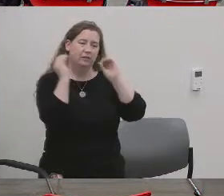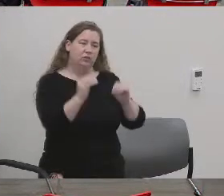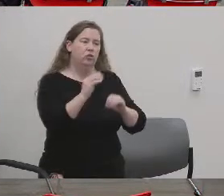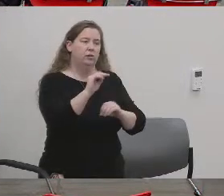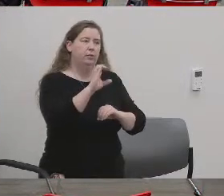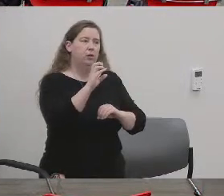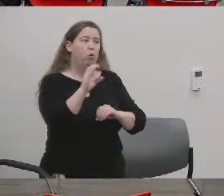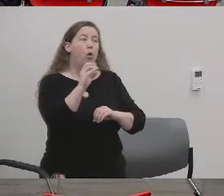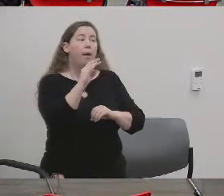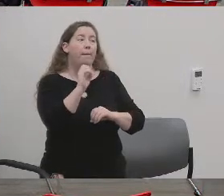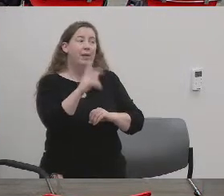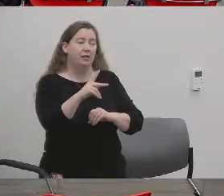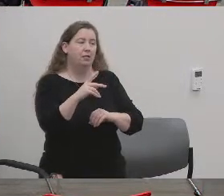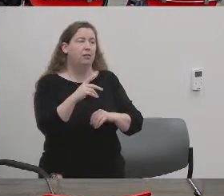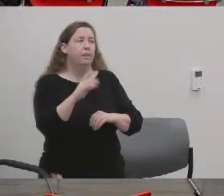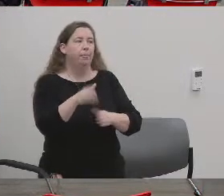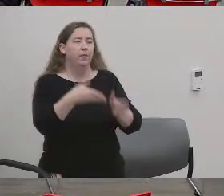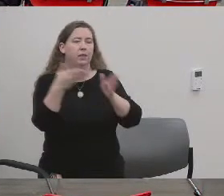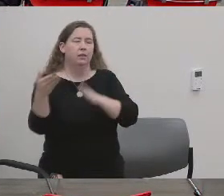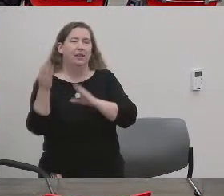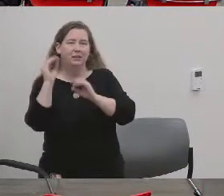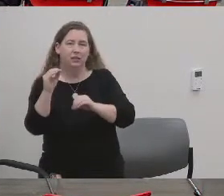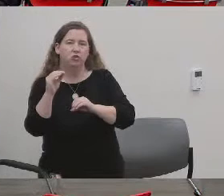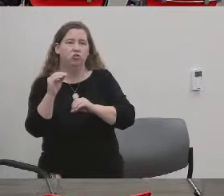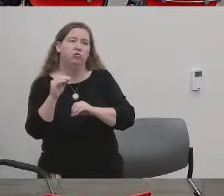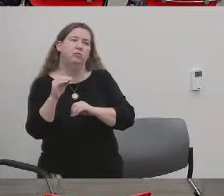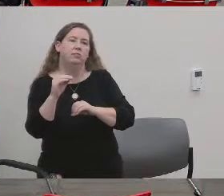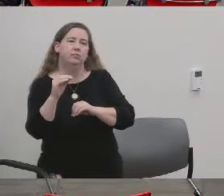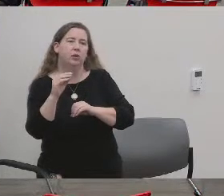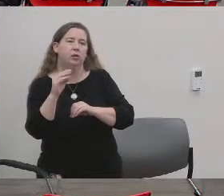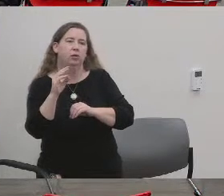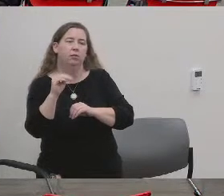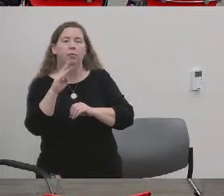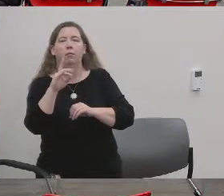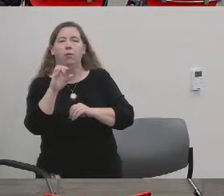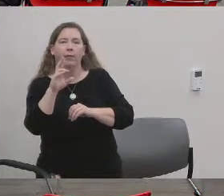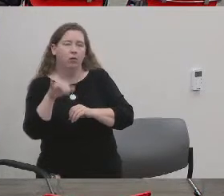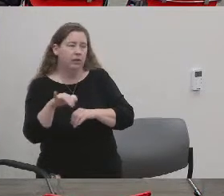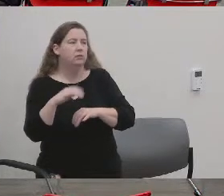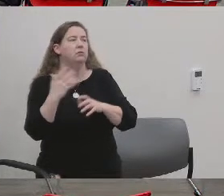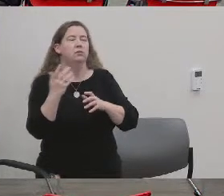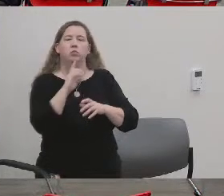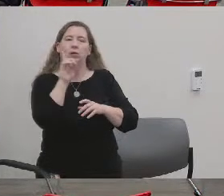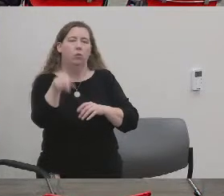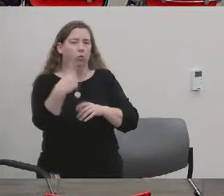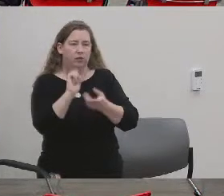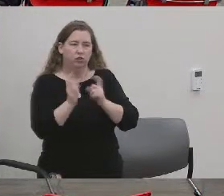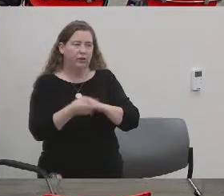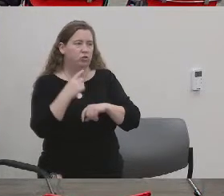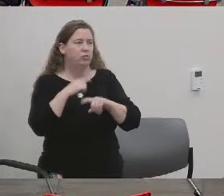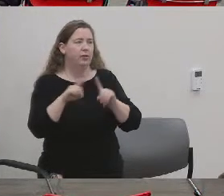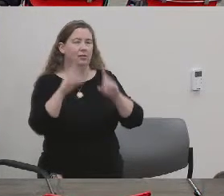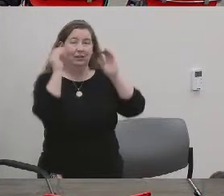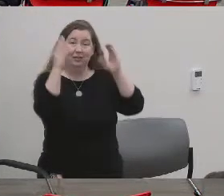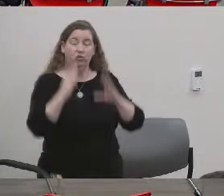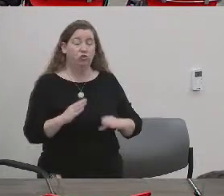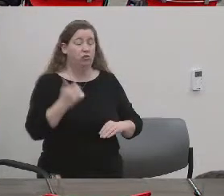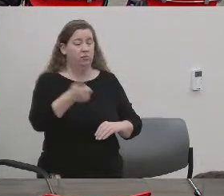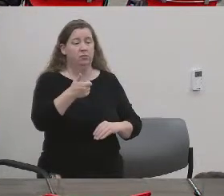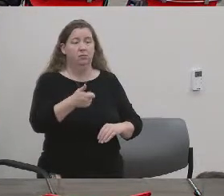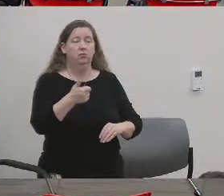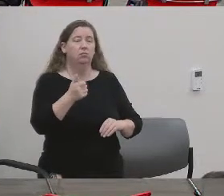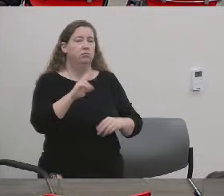Mulberry so that it flows better. That's really the only change. So as far as the teachers go,